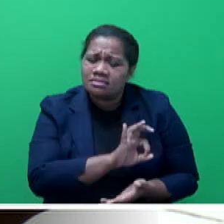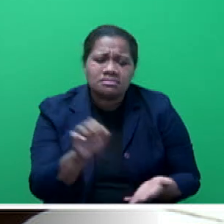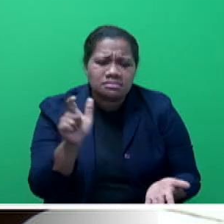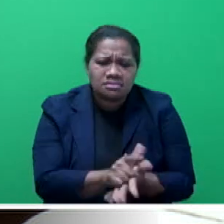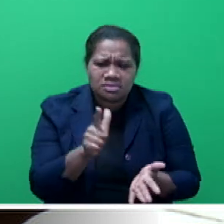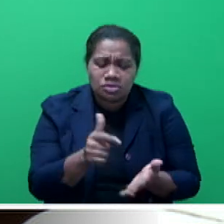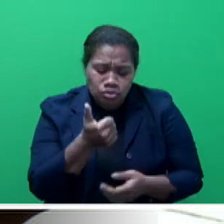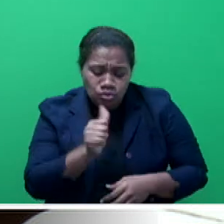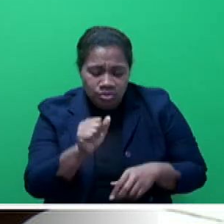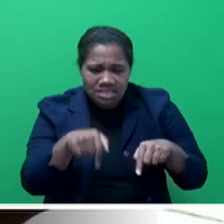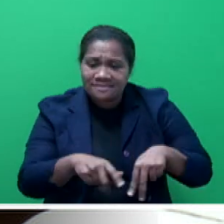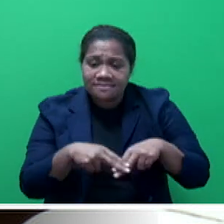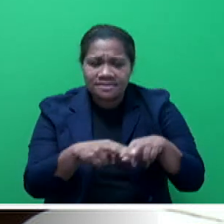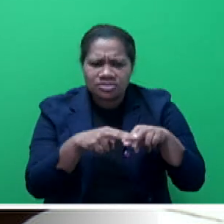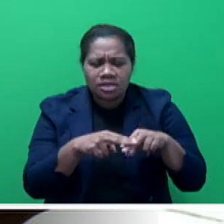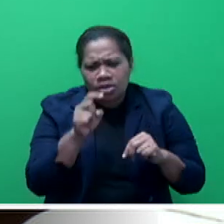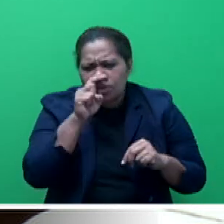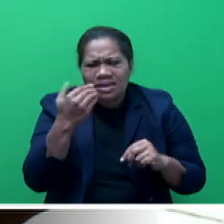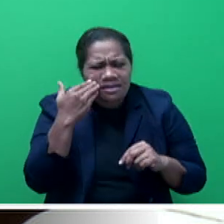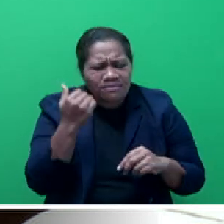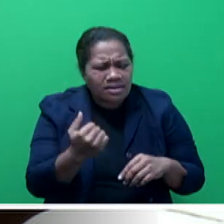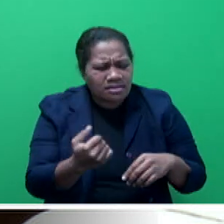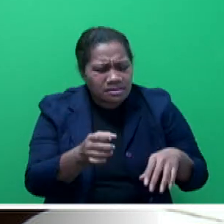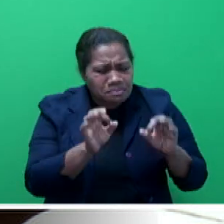Fiji. You can't find a perfect substitute as a crop.